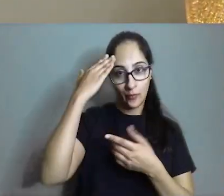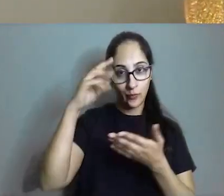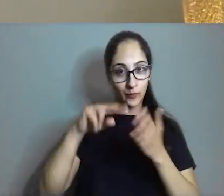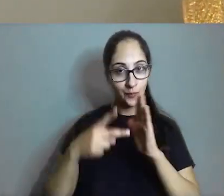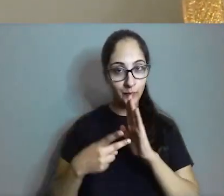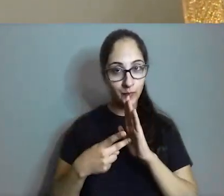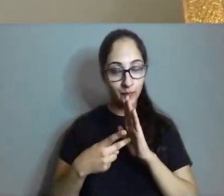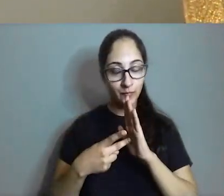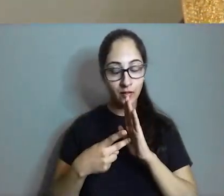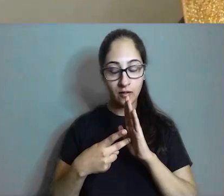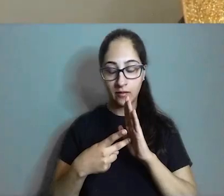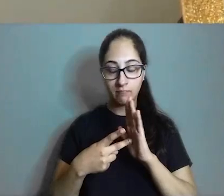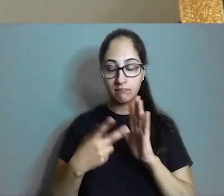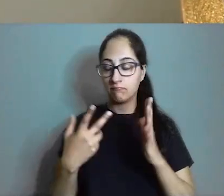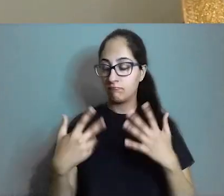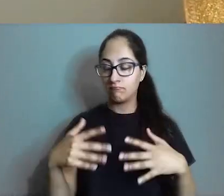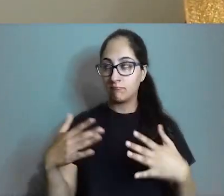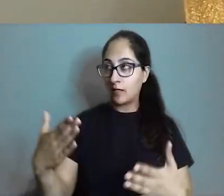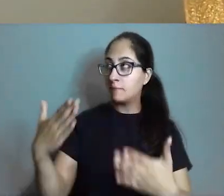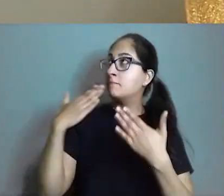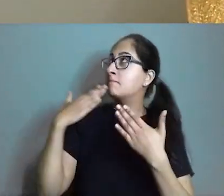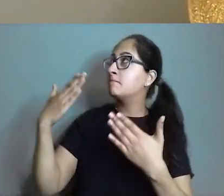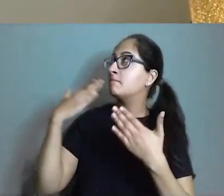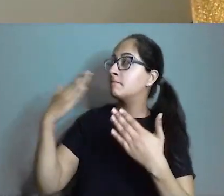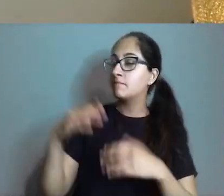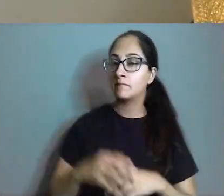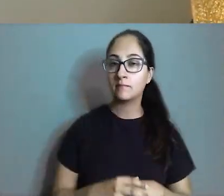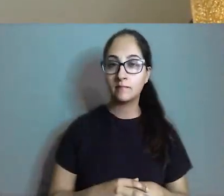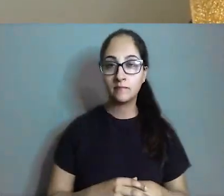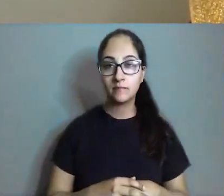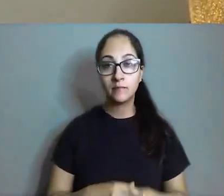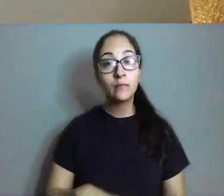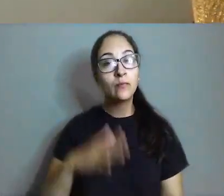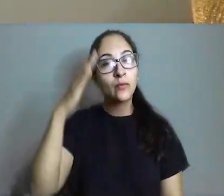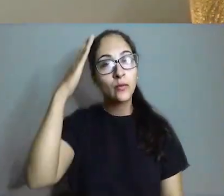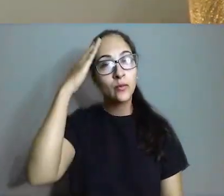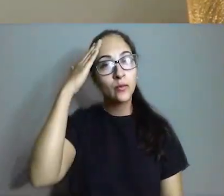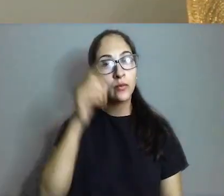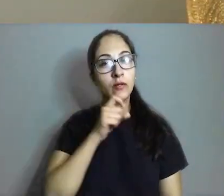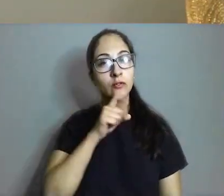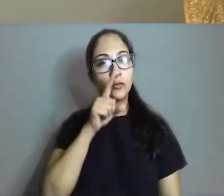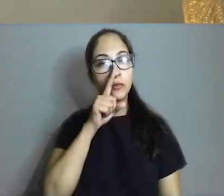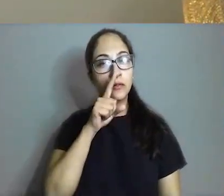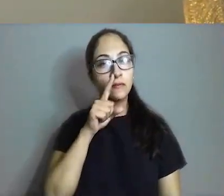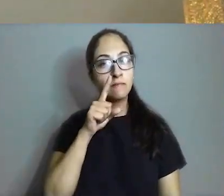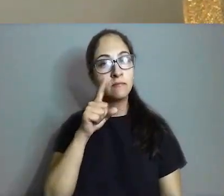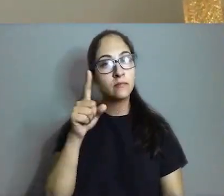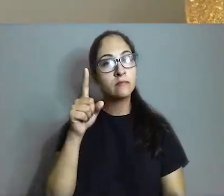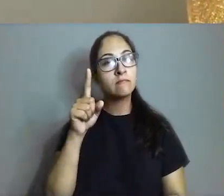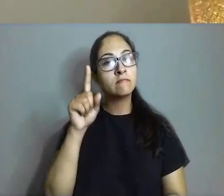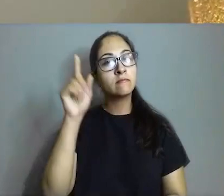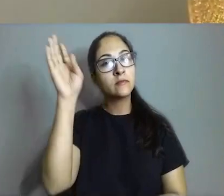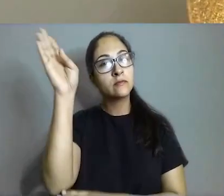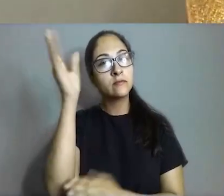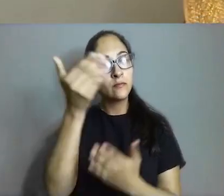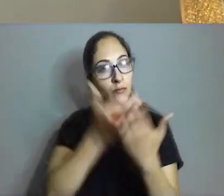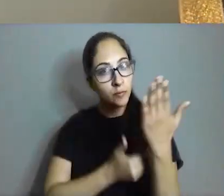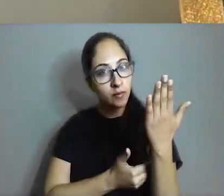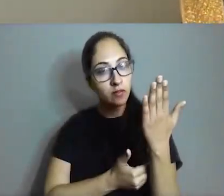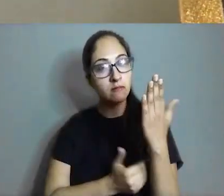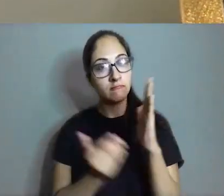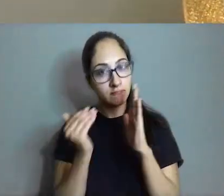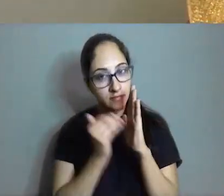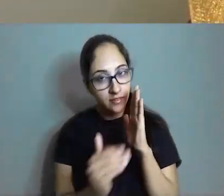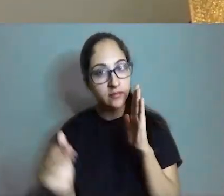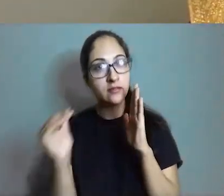with gratitude. I recall Maulana Haji Imam saying something to the effect of, I place my hand on